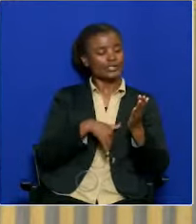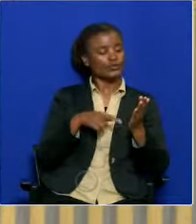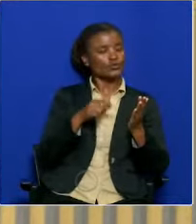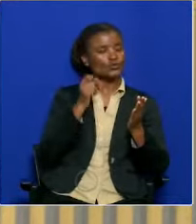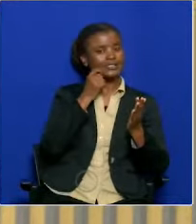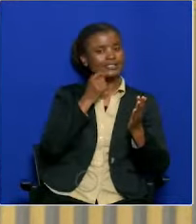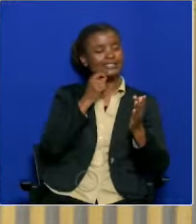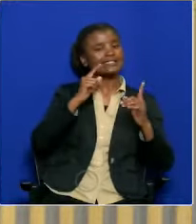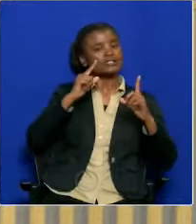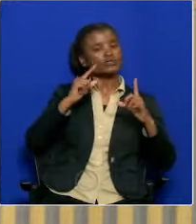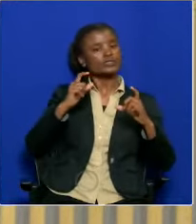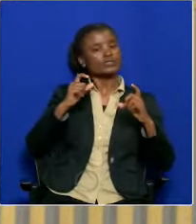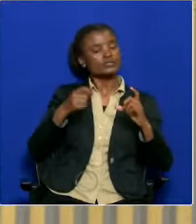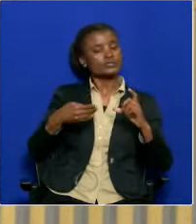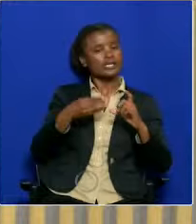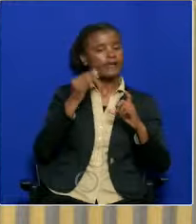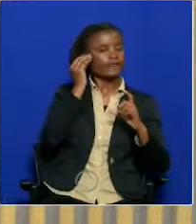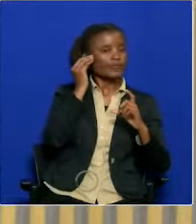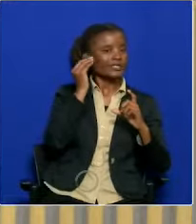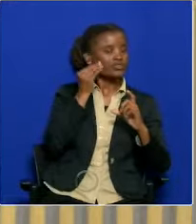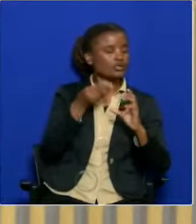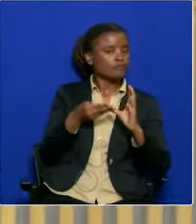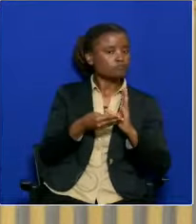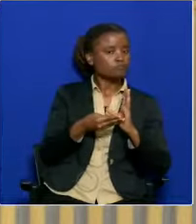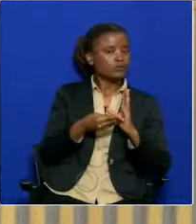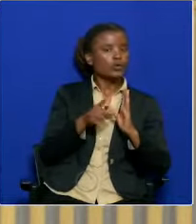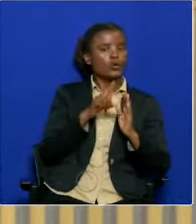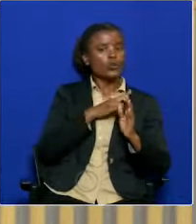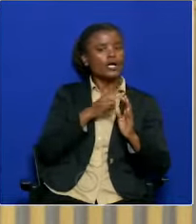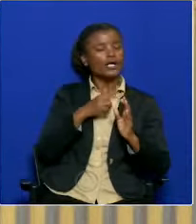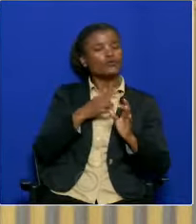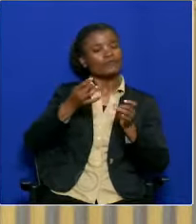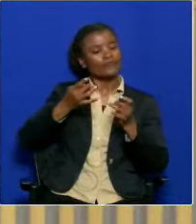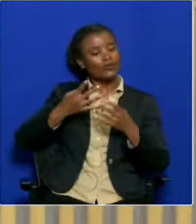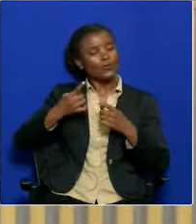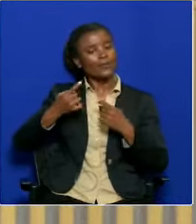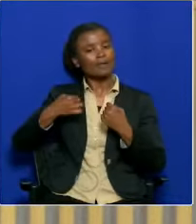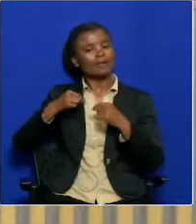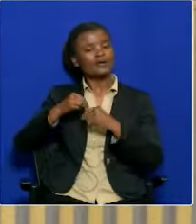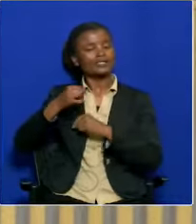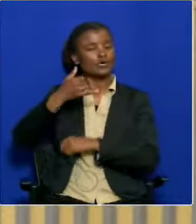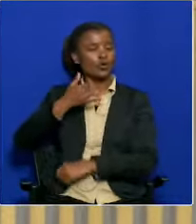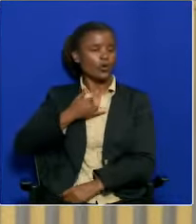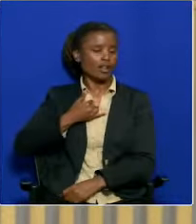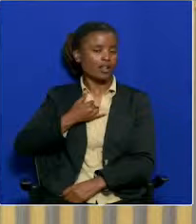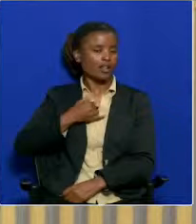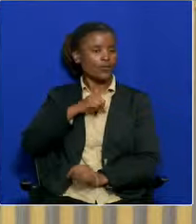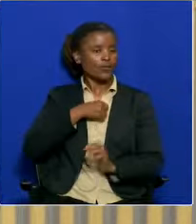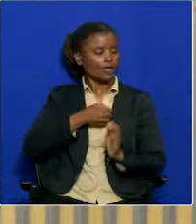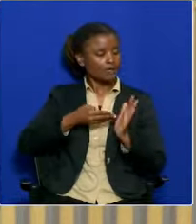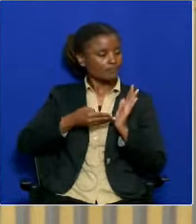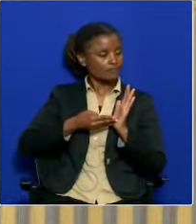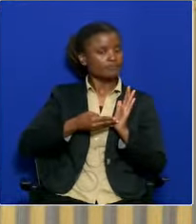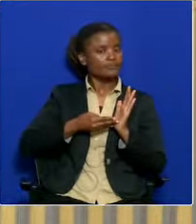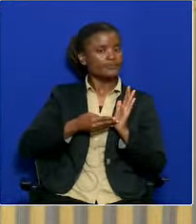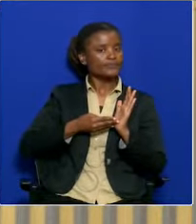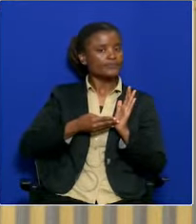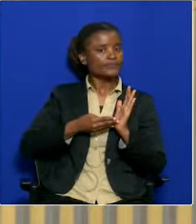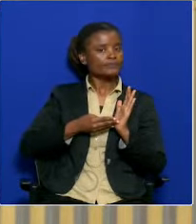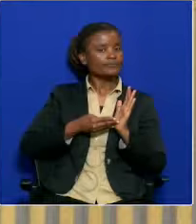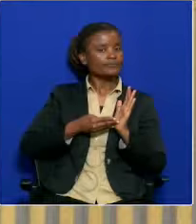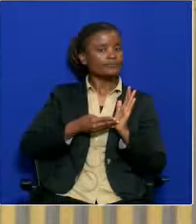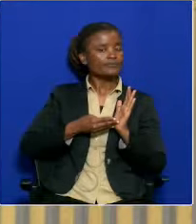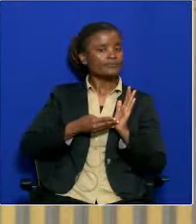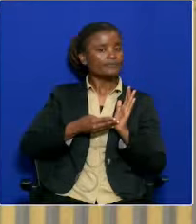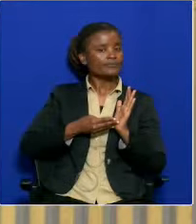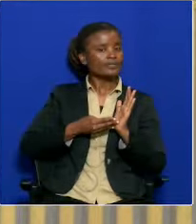not mention the call? Because you are already dealing with the screenshots in your statement. So you can't say you're only seeing